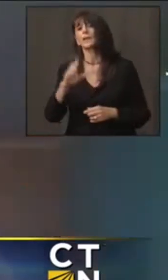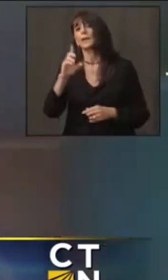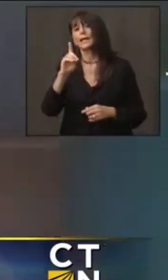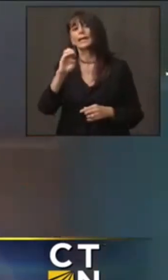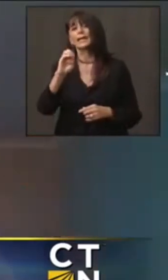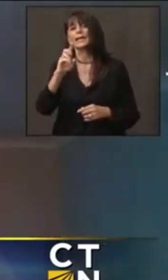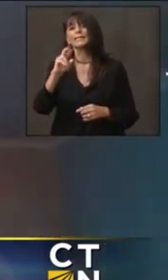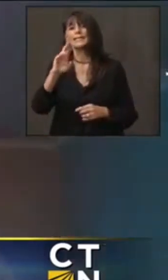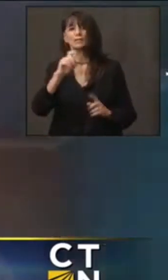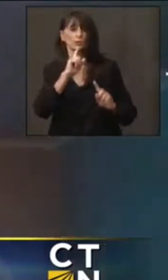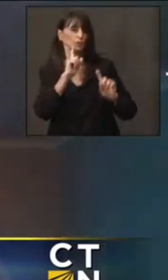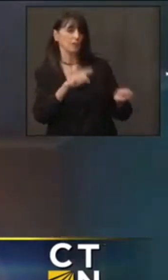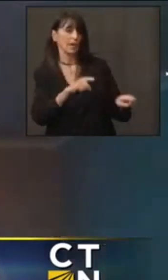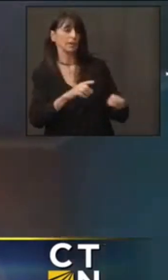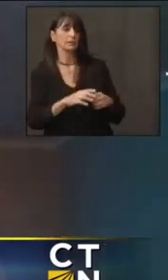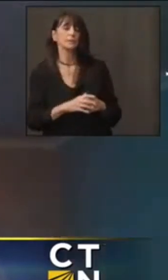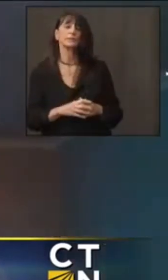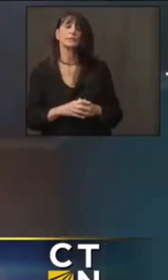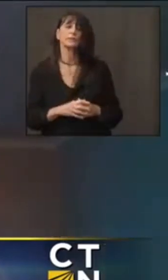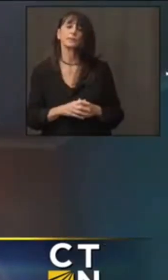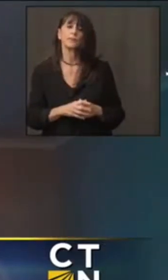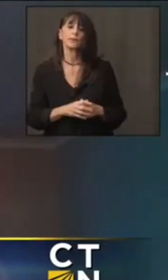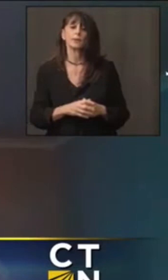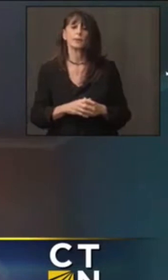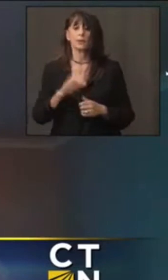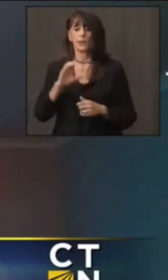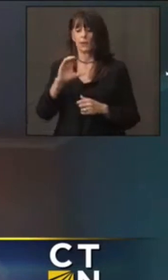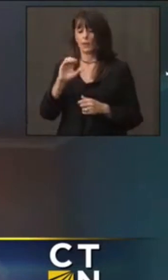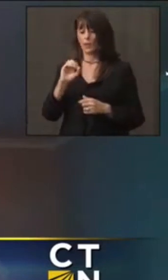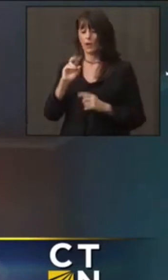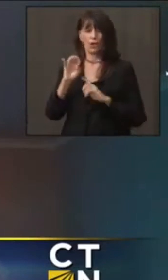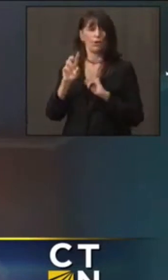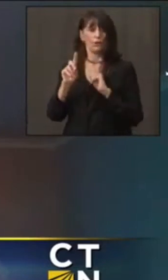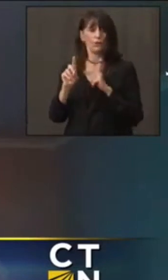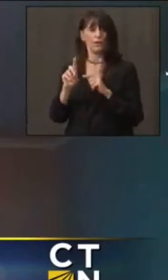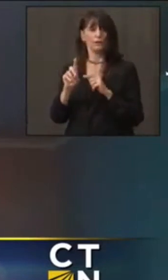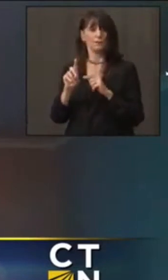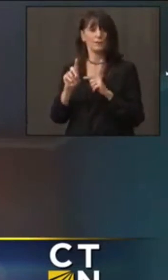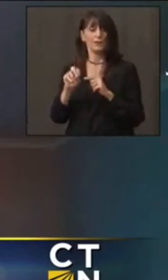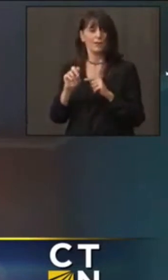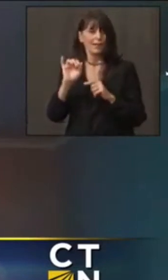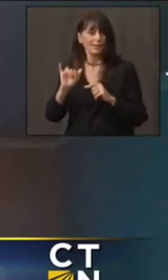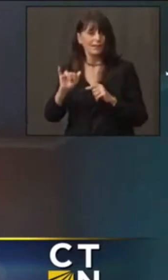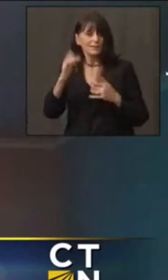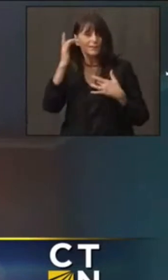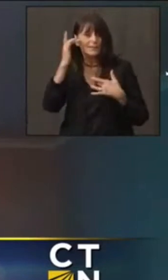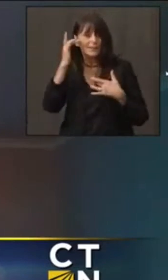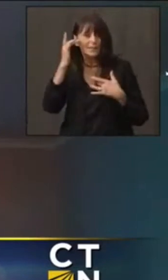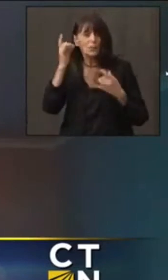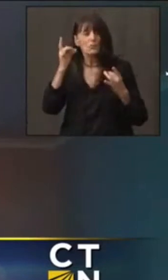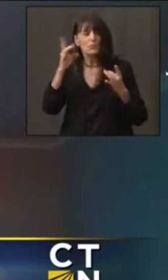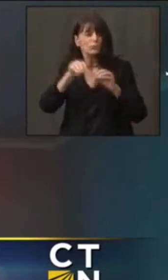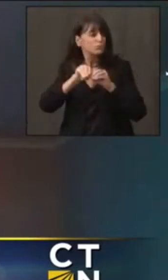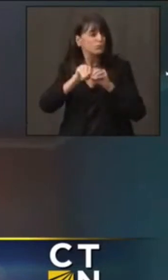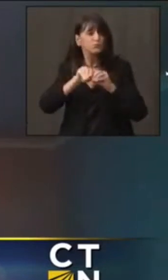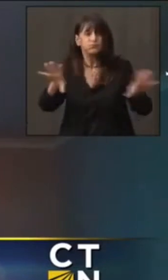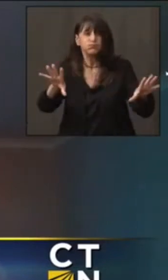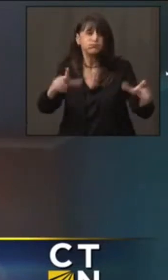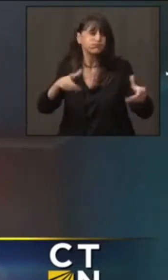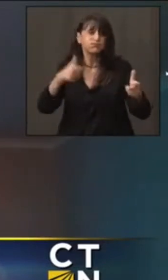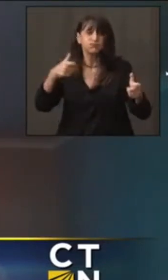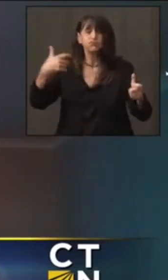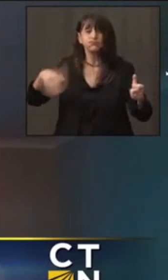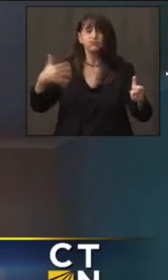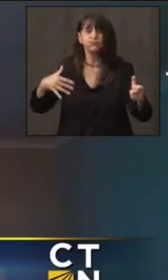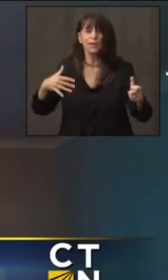It's because COVID is a very contagious disease, and it is spreading